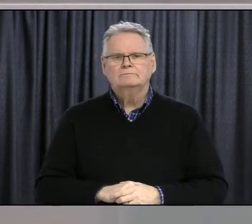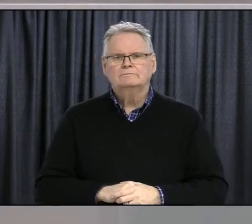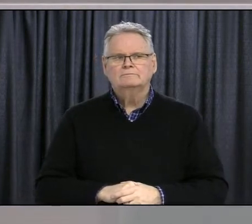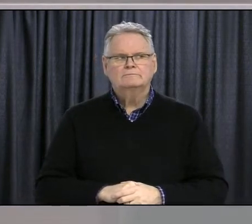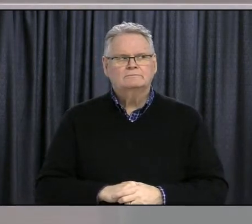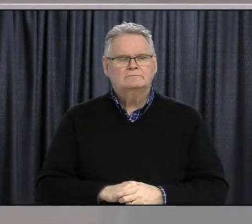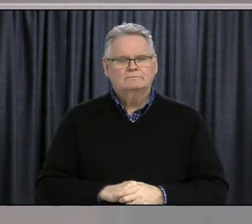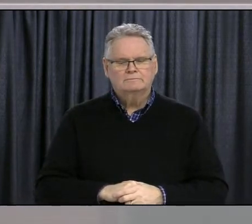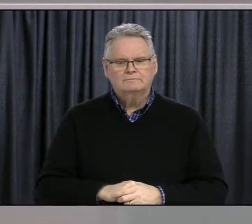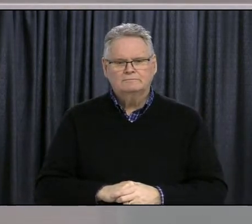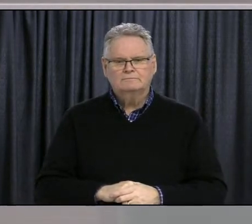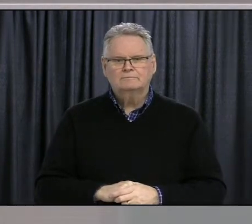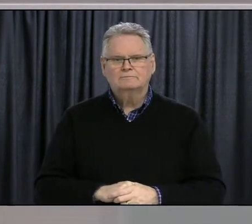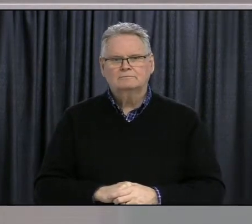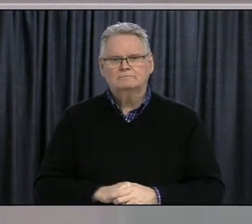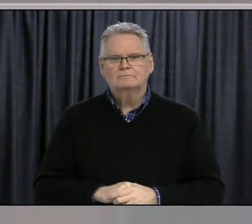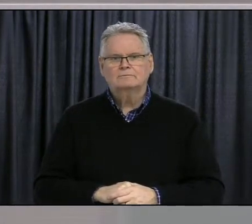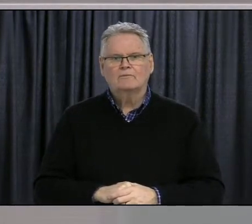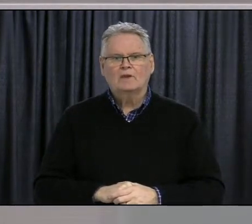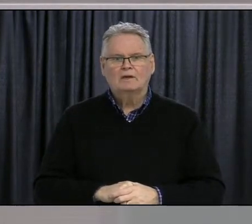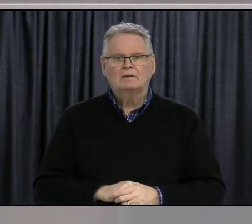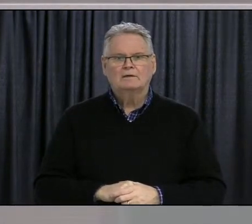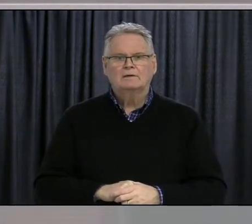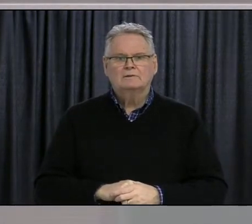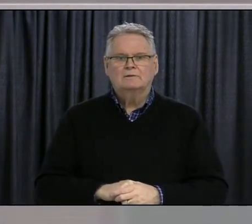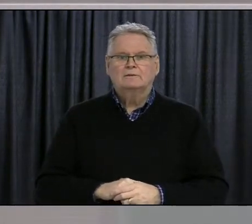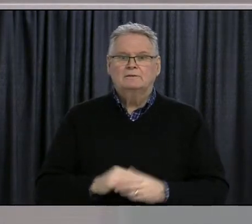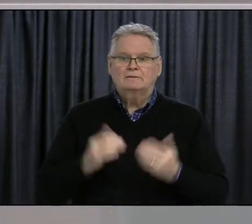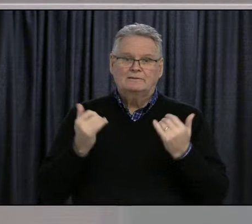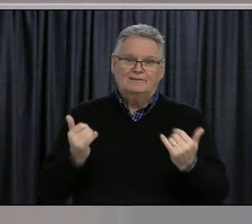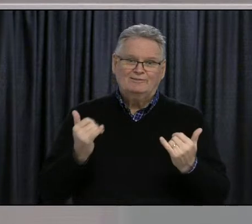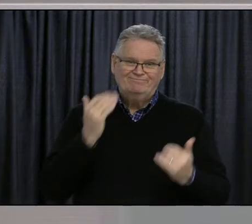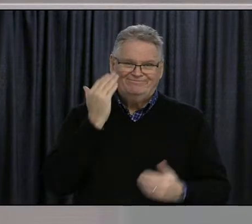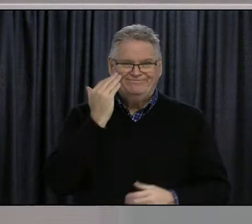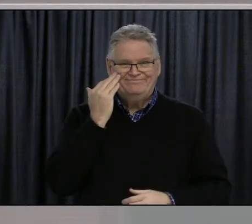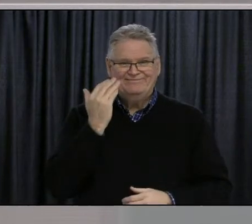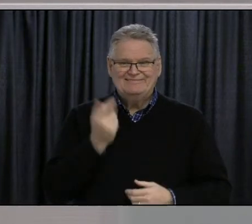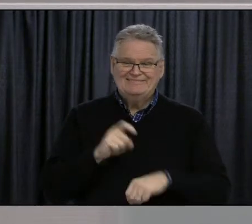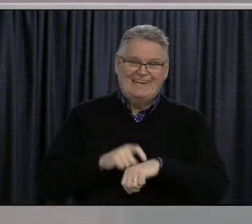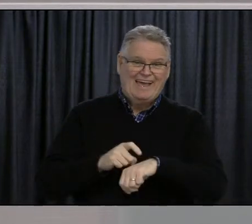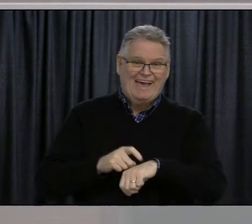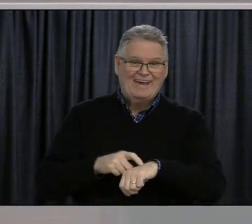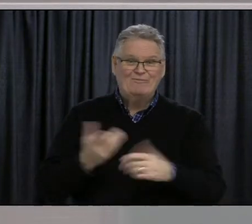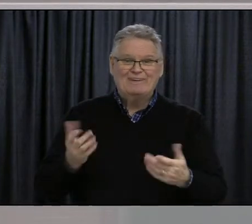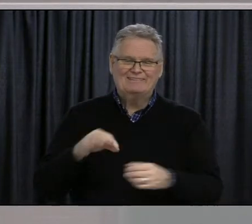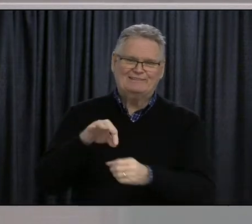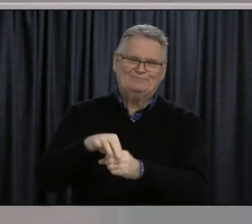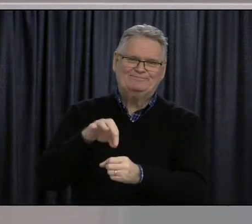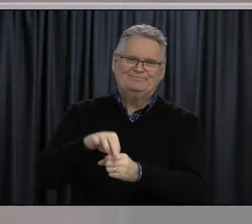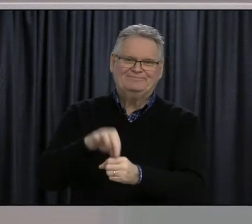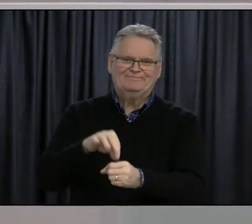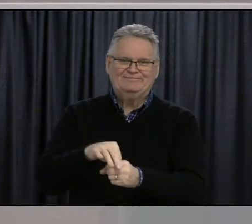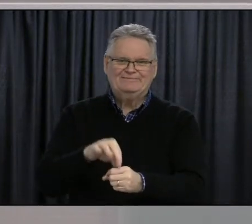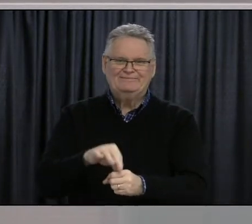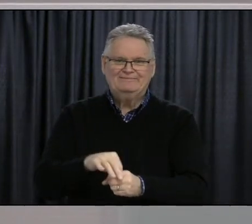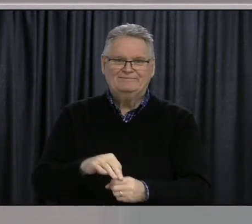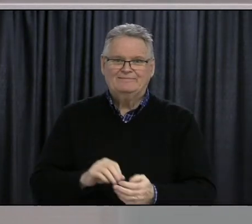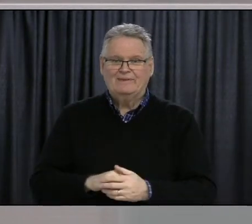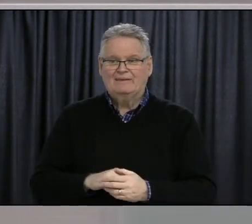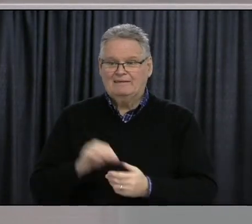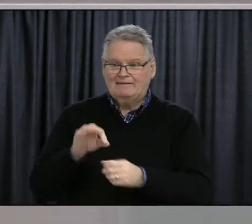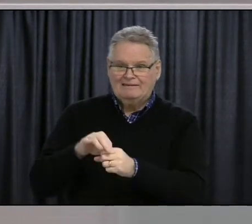We're in the middle of an election right now. Do you anticipate that this cluster could affect the election process in any way? And